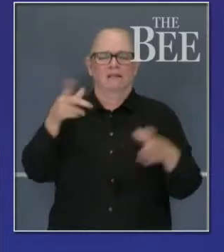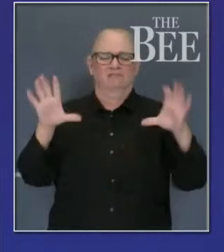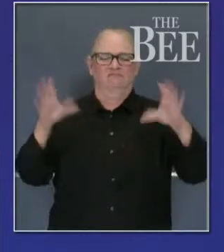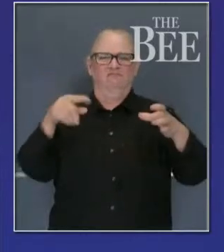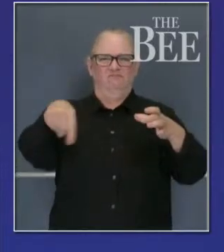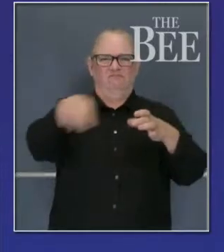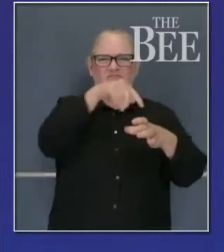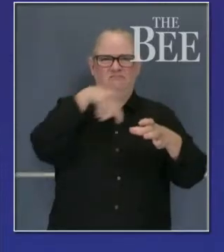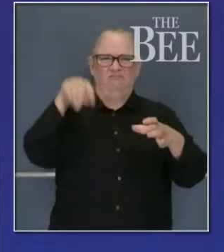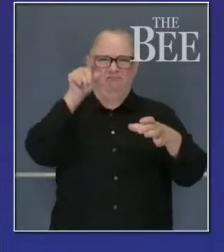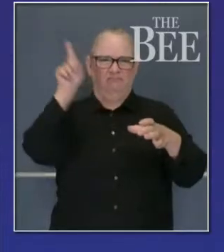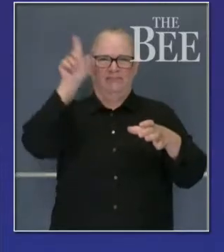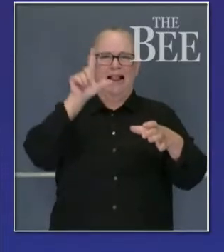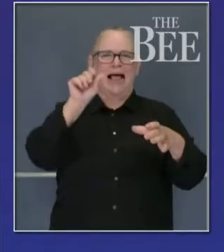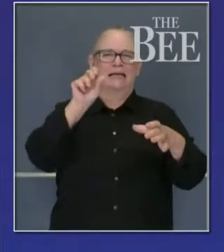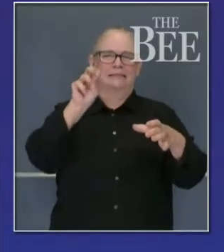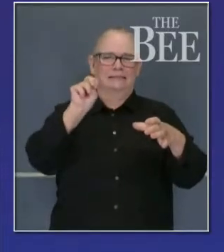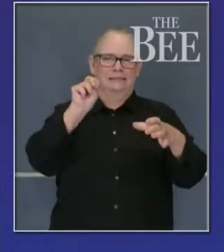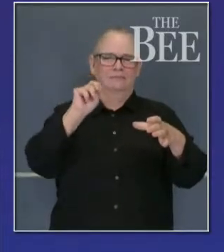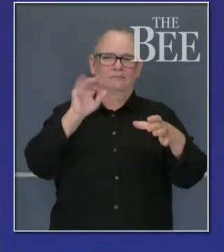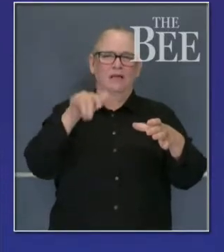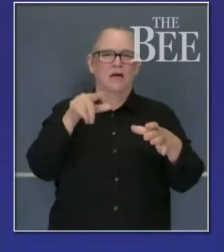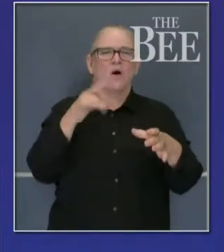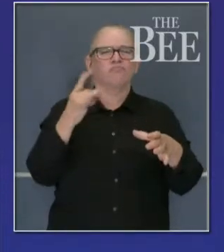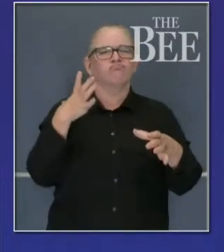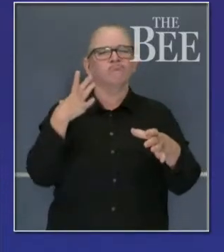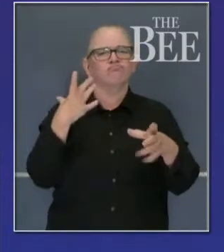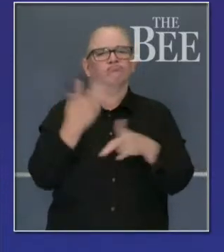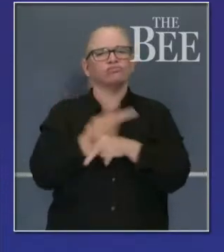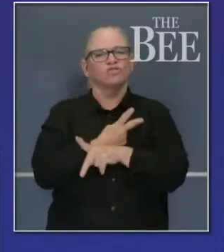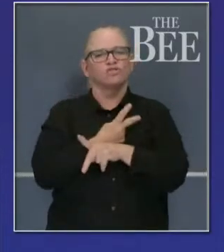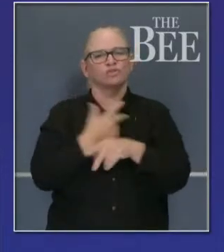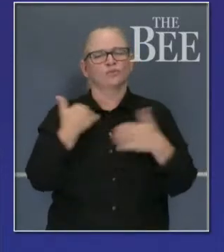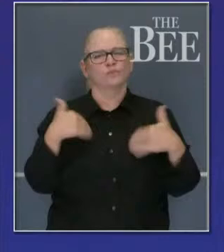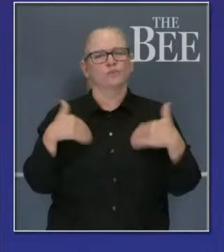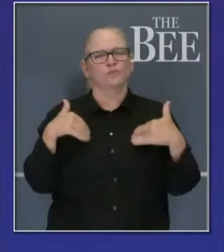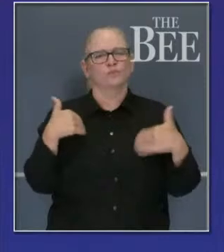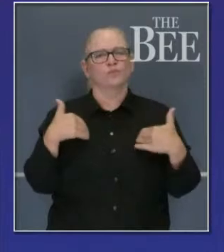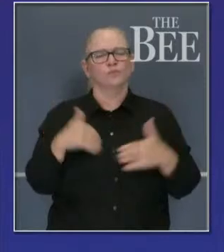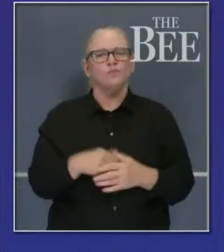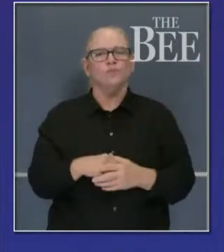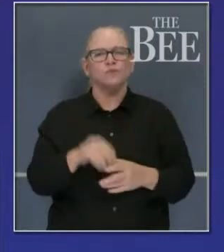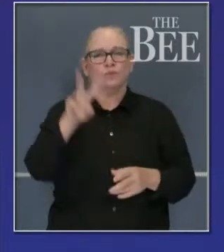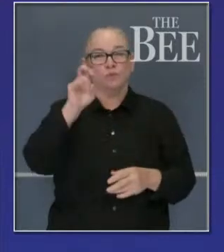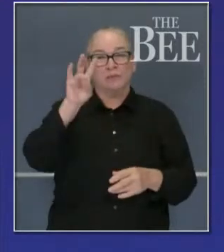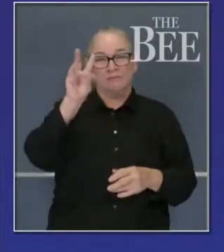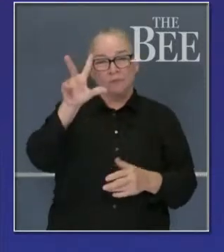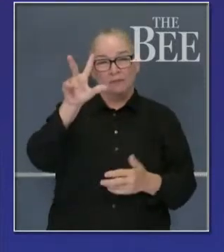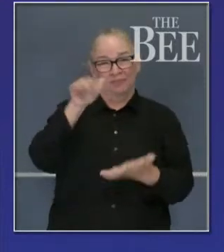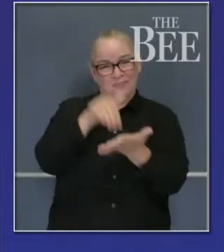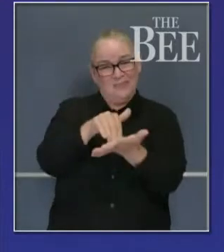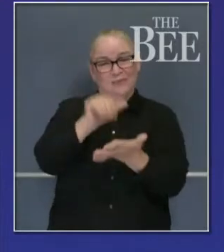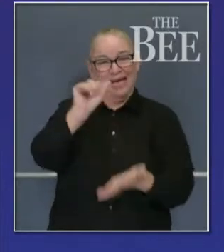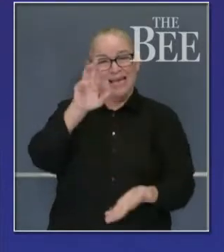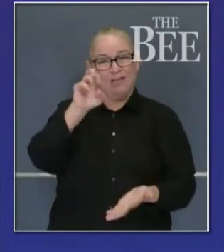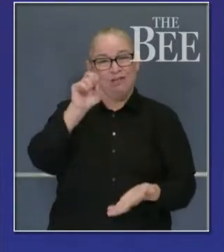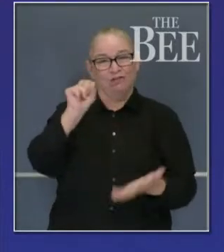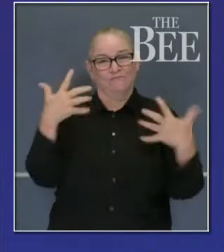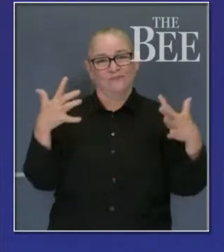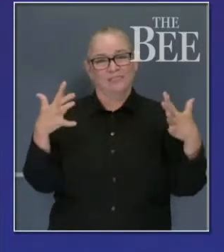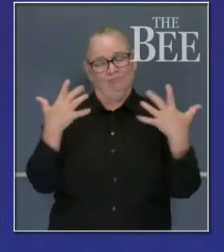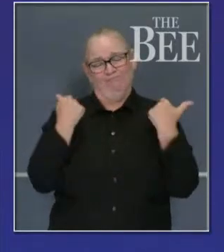This fire has been the most devastating in this respect. You see the number of acres, 273,000, which is